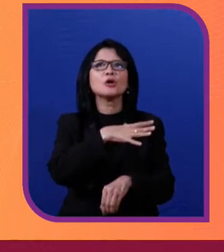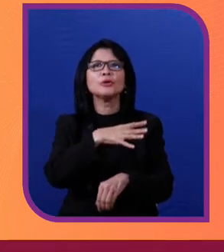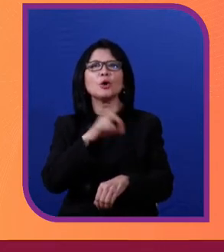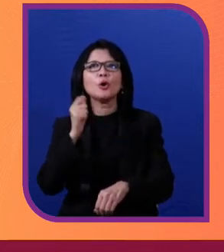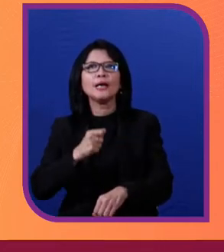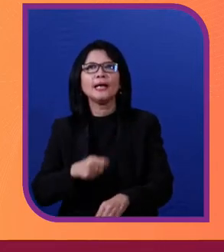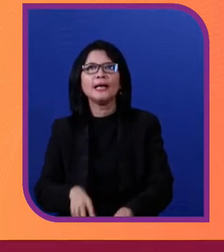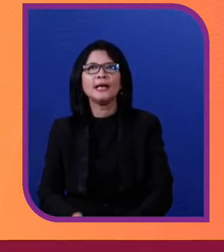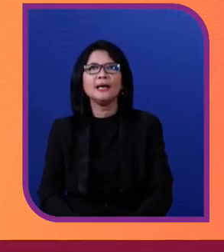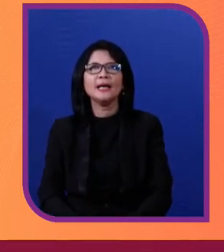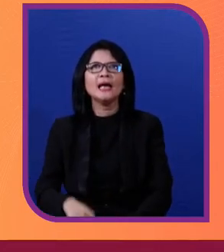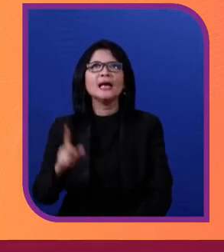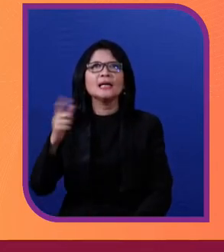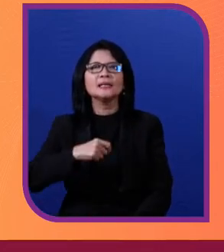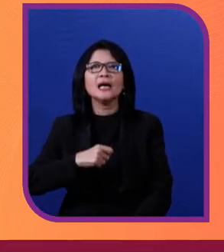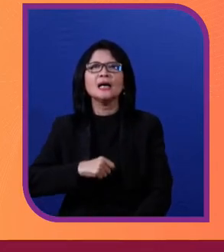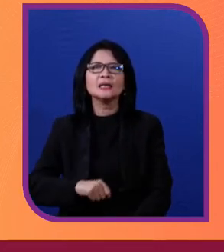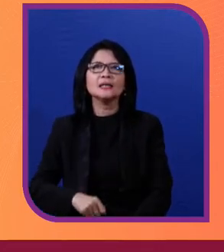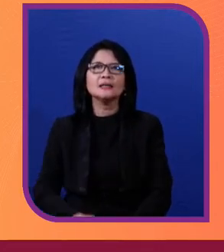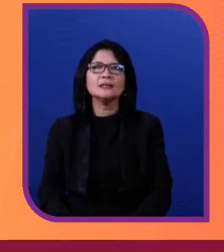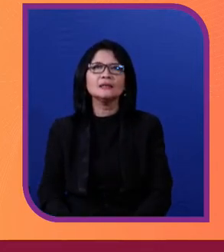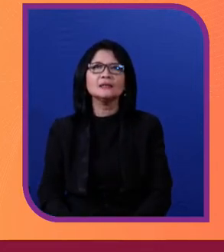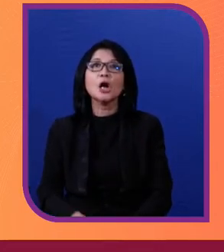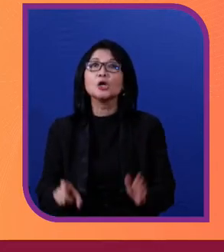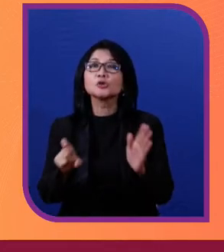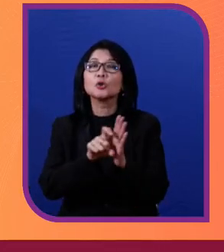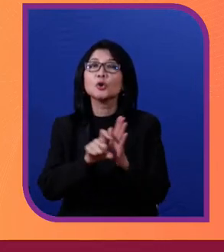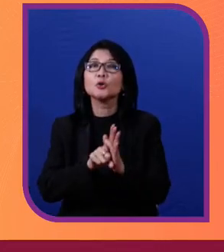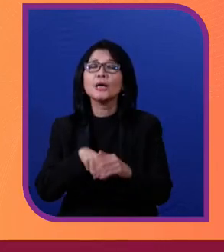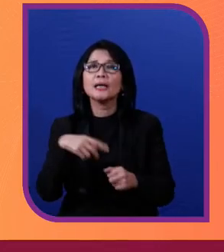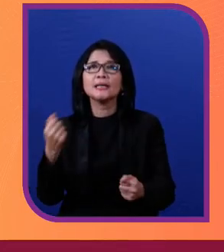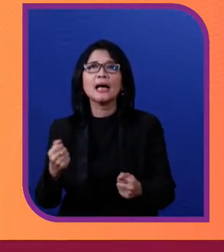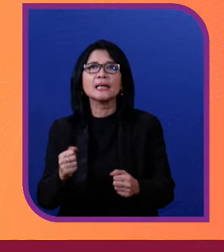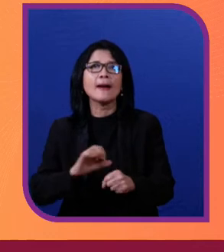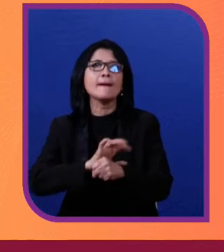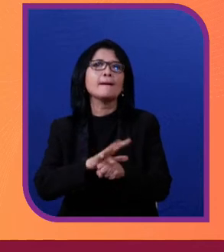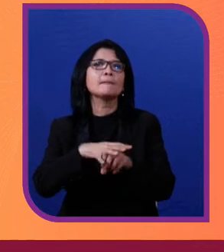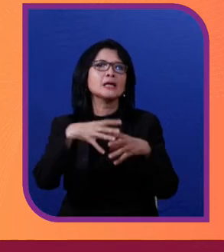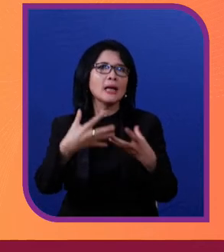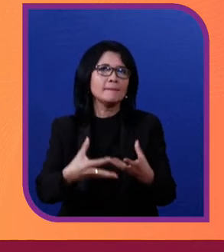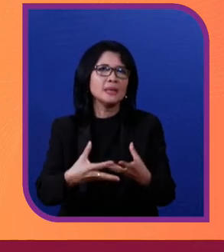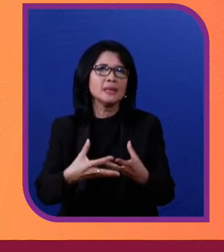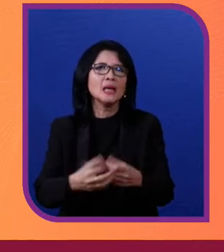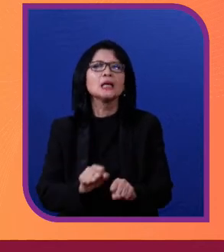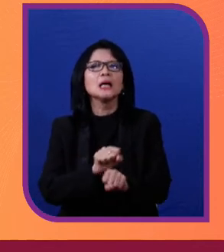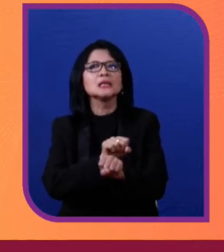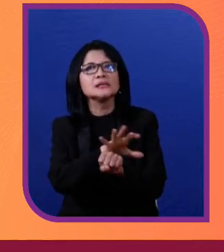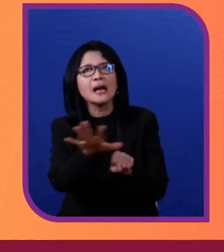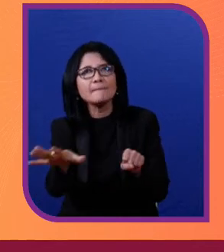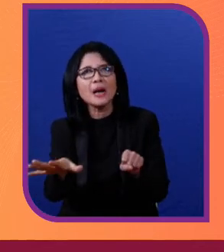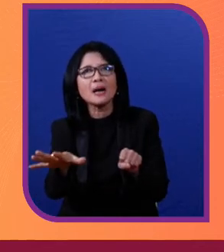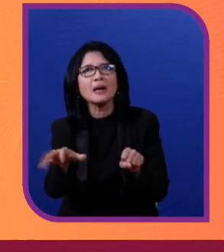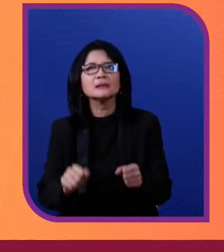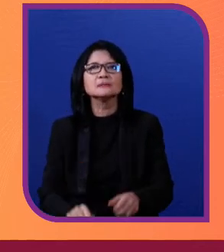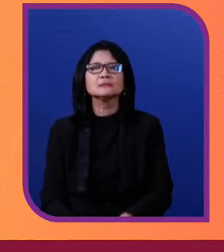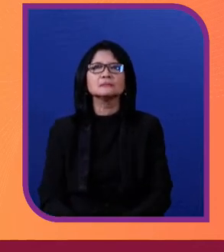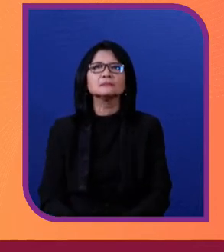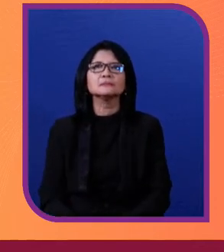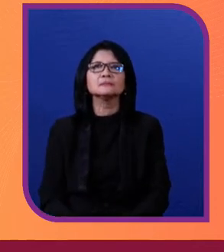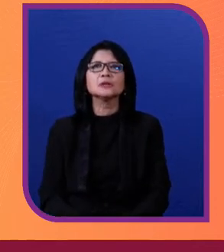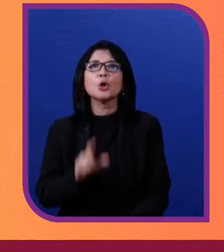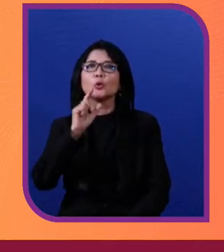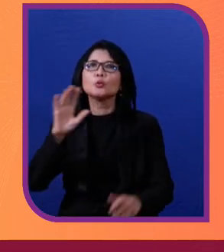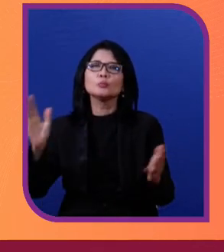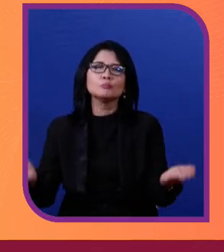example would be iPhone demi Trainor two WP forever and airports in this condition satu momen ehud bintray